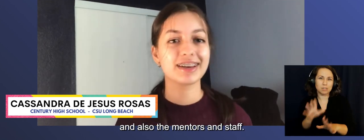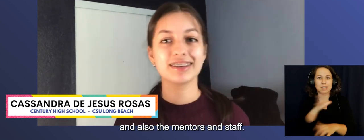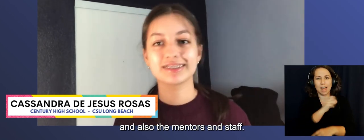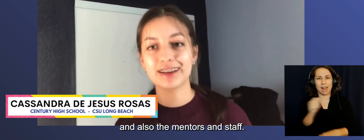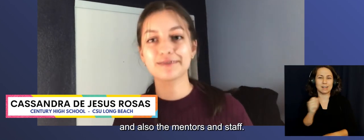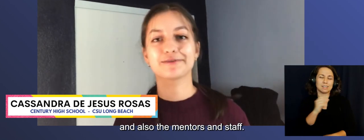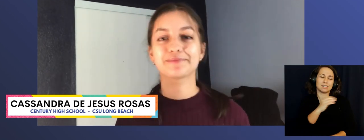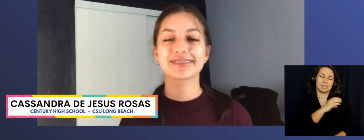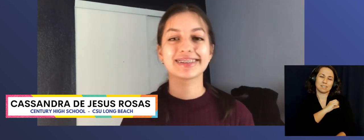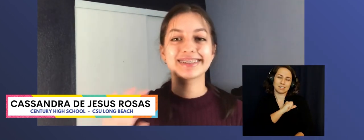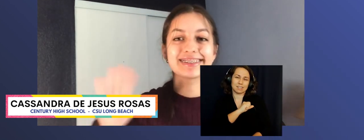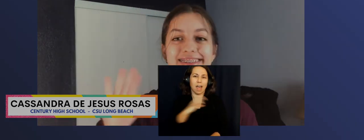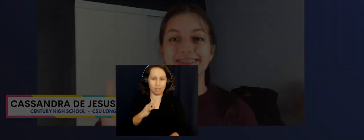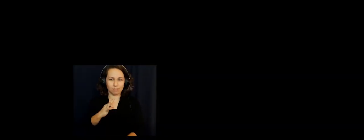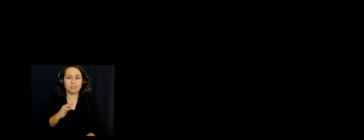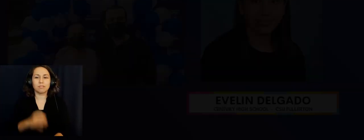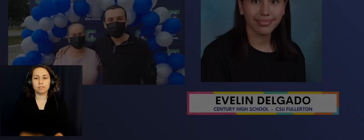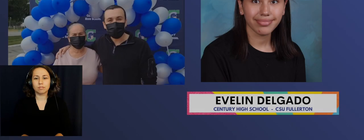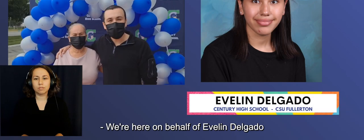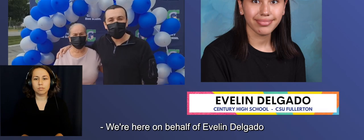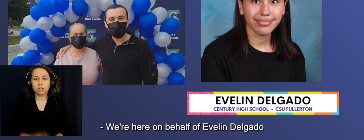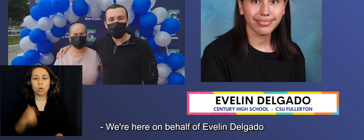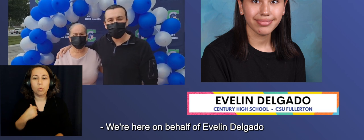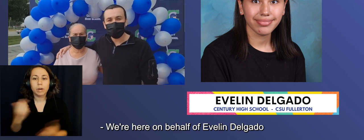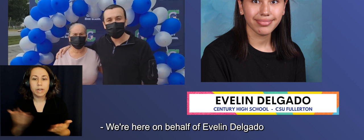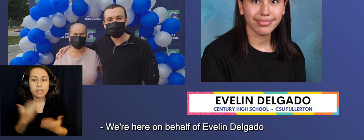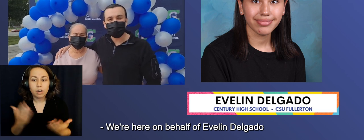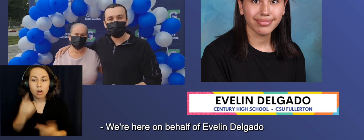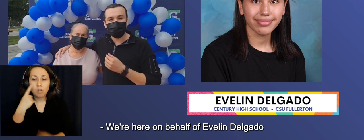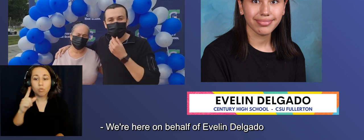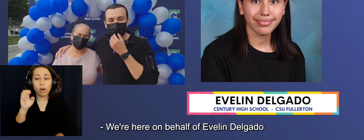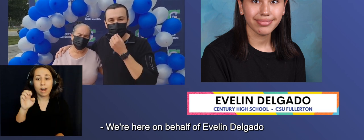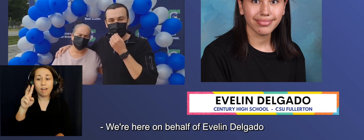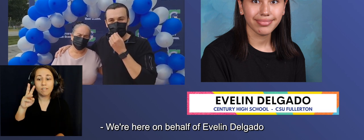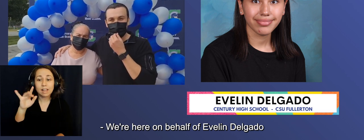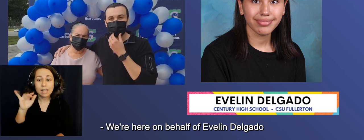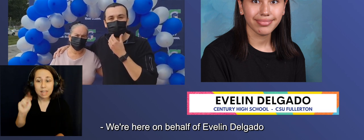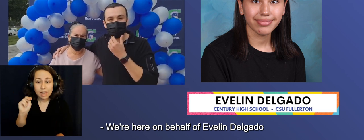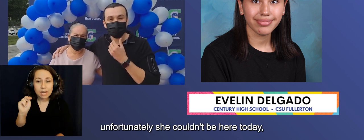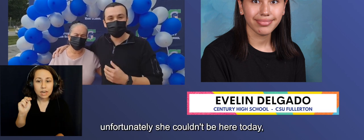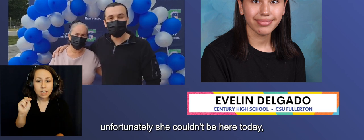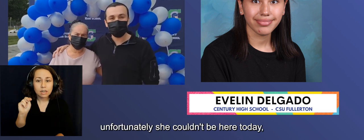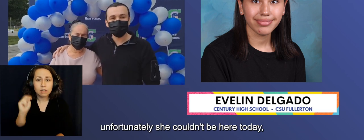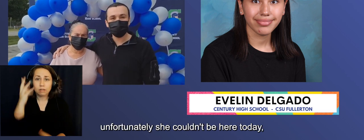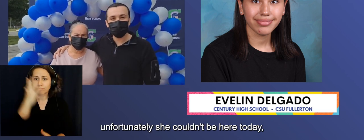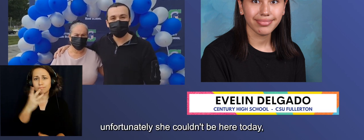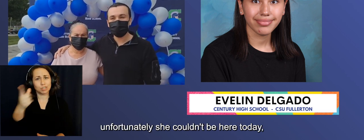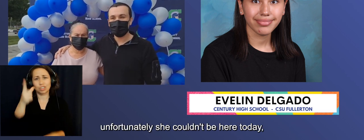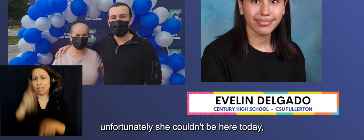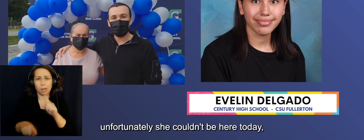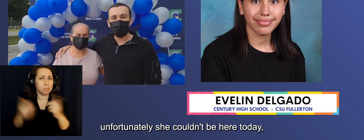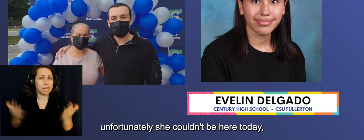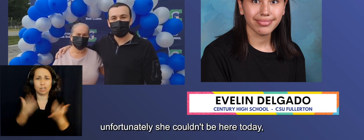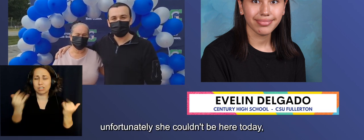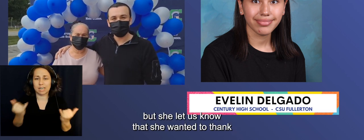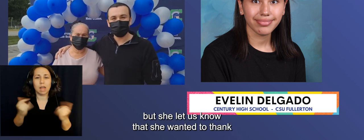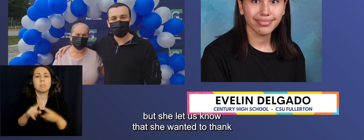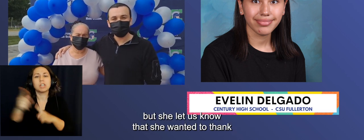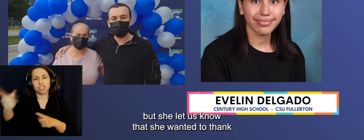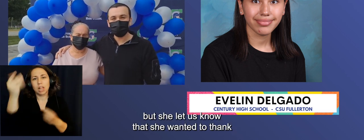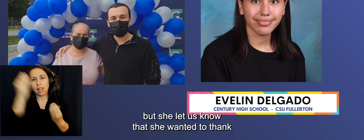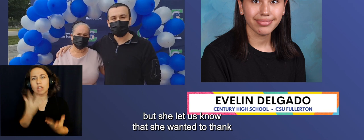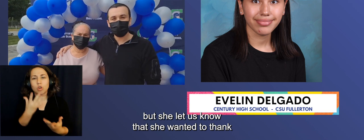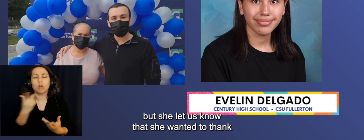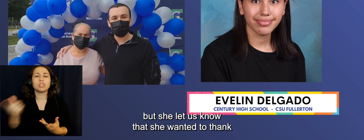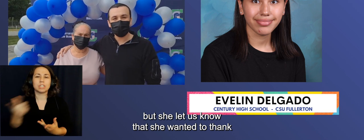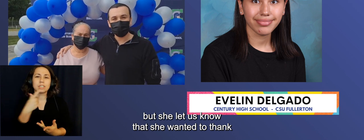and staff. Hi, so we're here on behalf of Evelyn Delgado. Fortunately, she couldn't be here today, but she